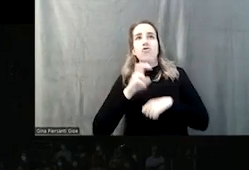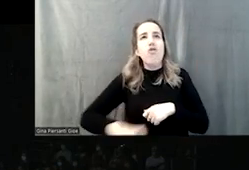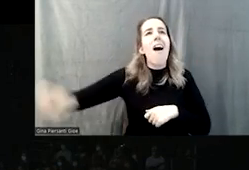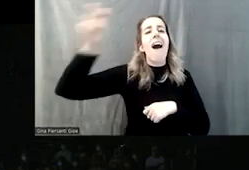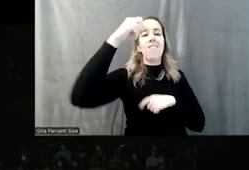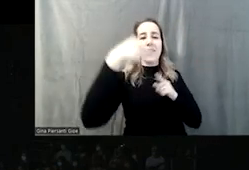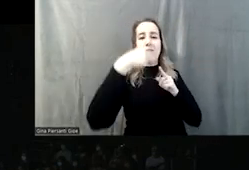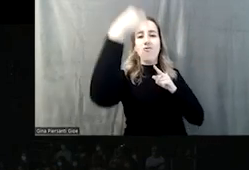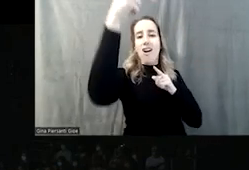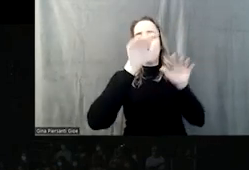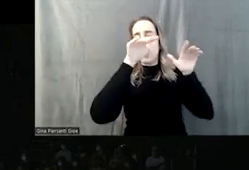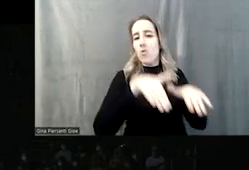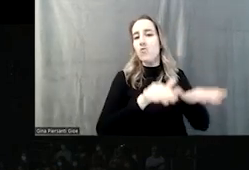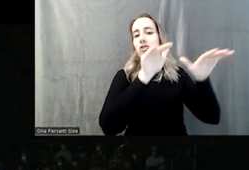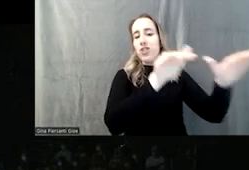us,